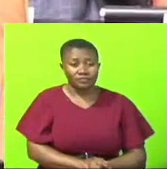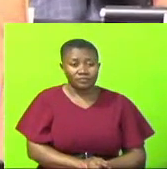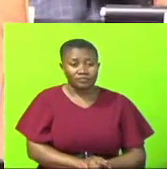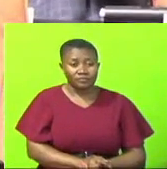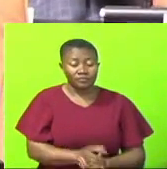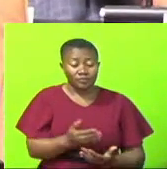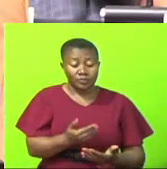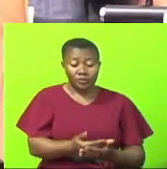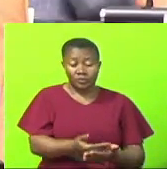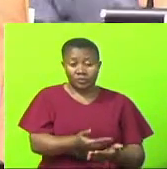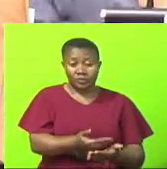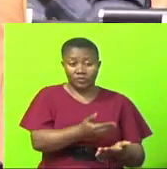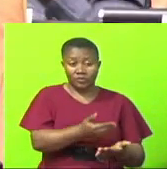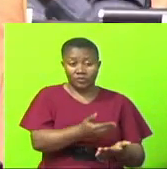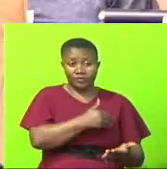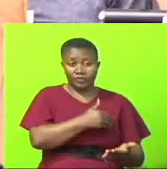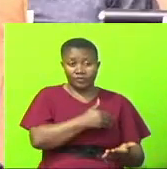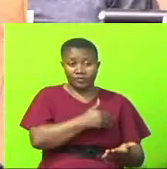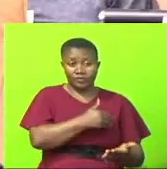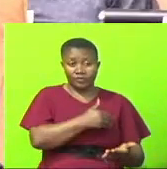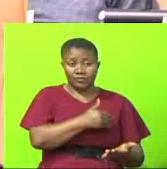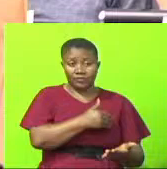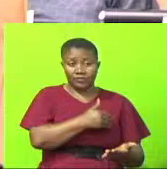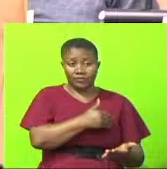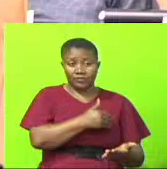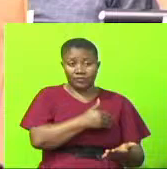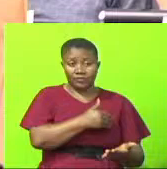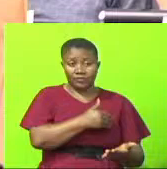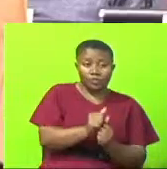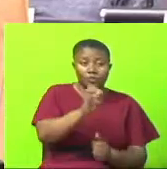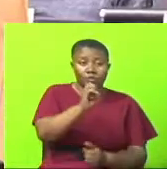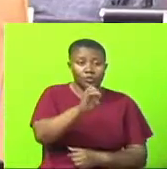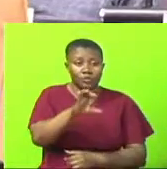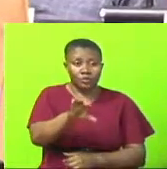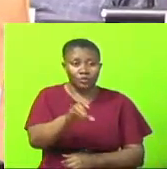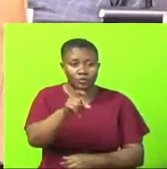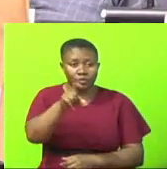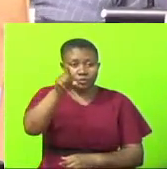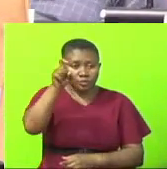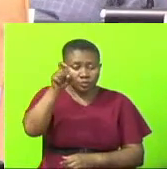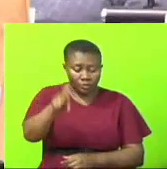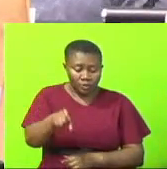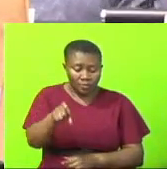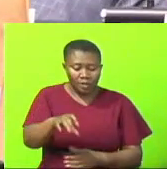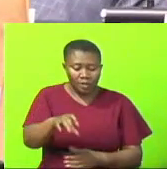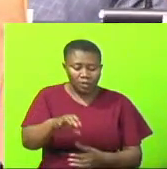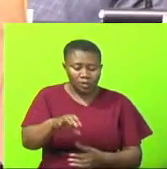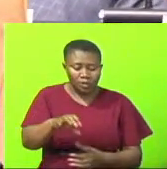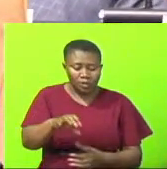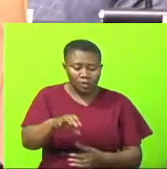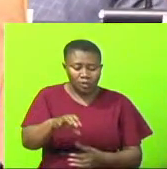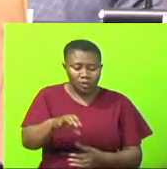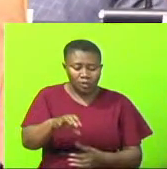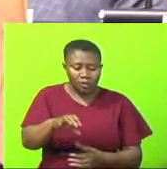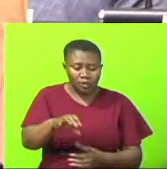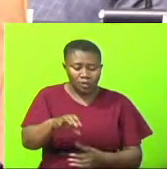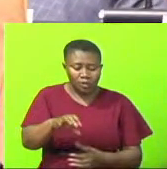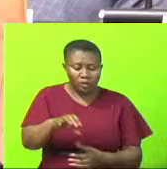Before you go to file your nomination with the Electoral Commission, you have to have a letter from the political party, from your